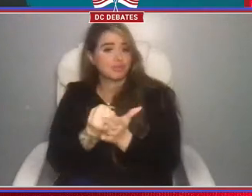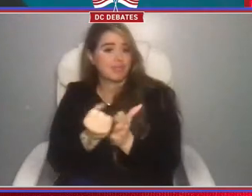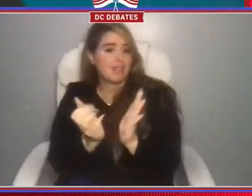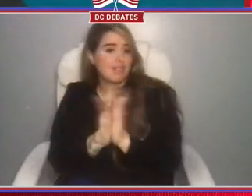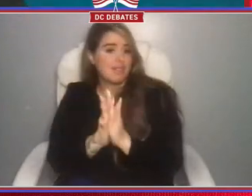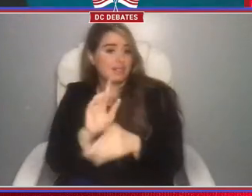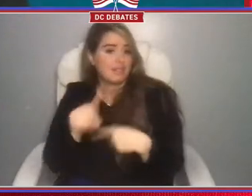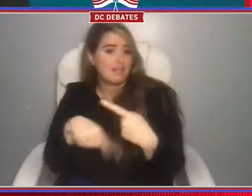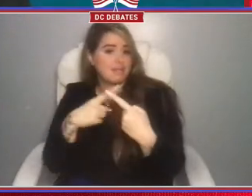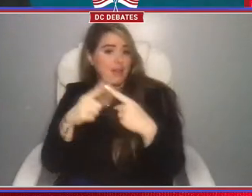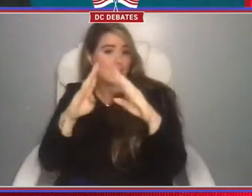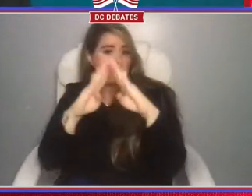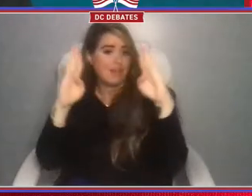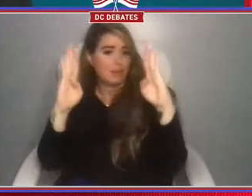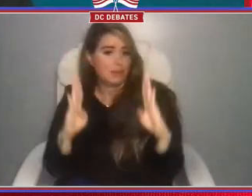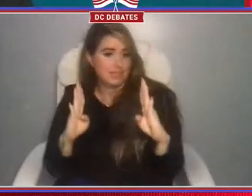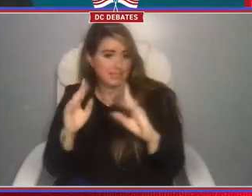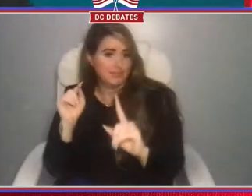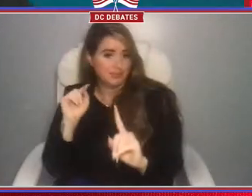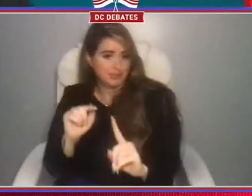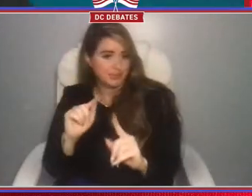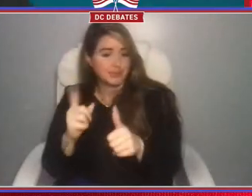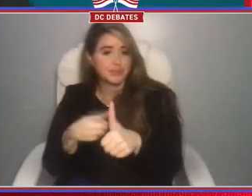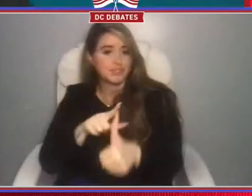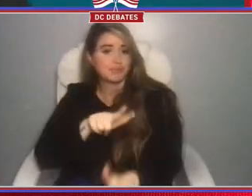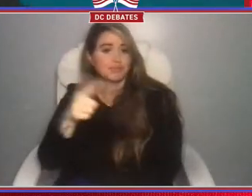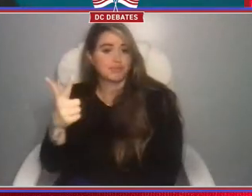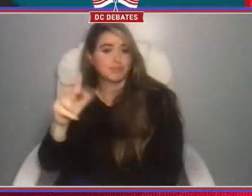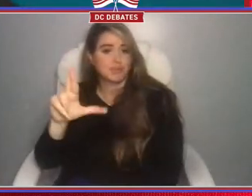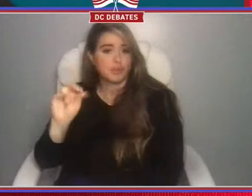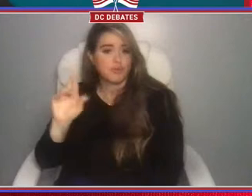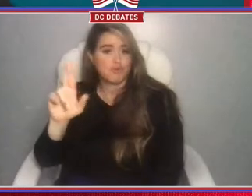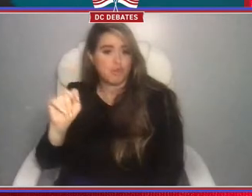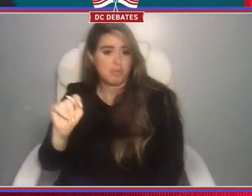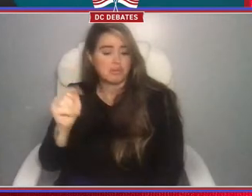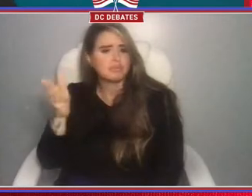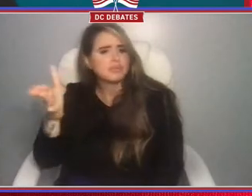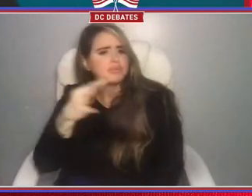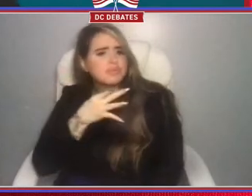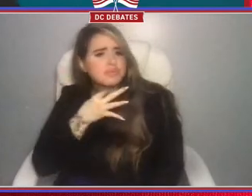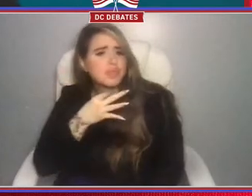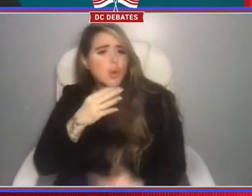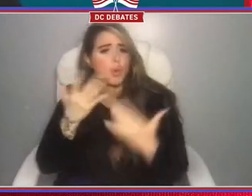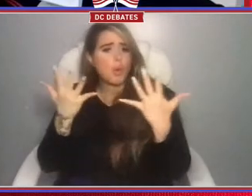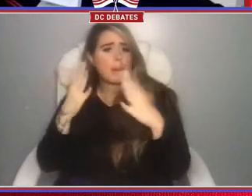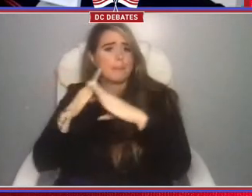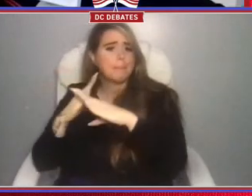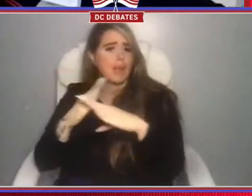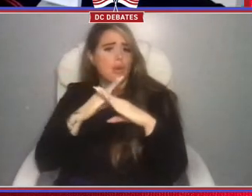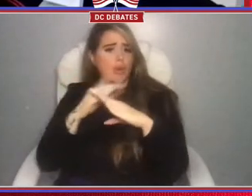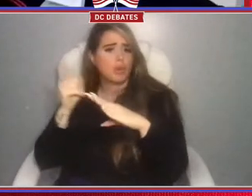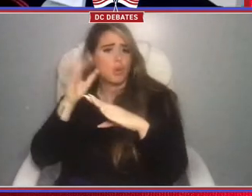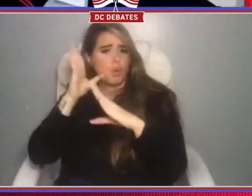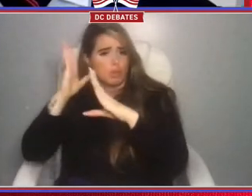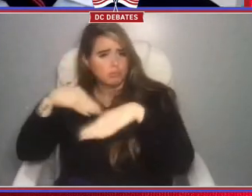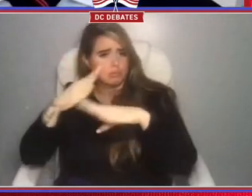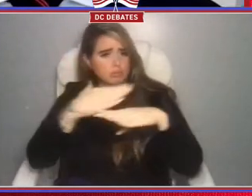housing. Let's start with Robert White. What barriers would you get rid of to building more housing in the